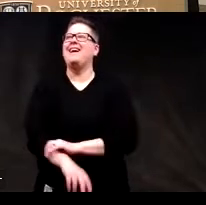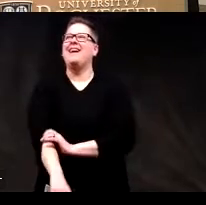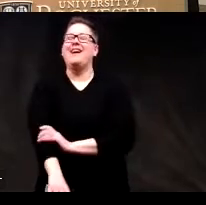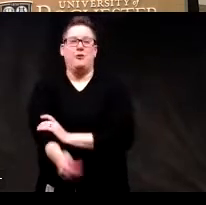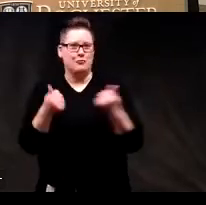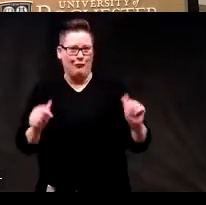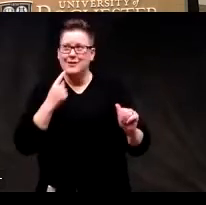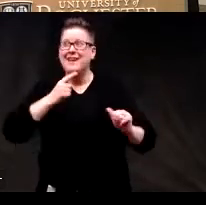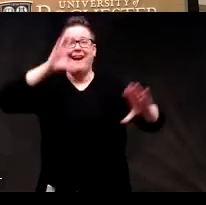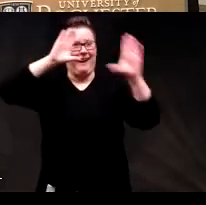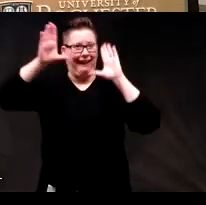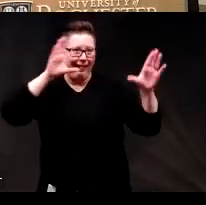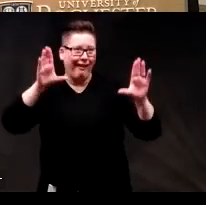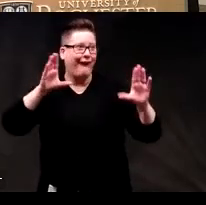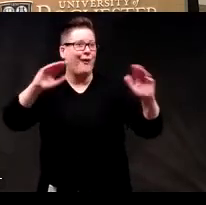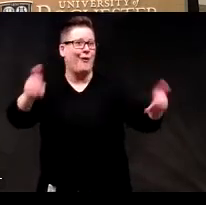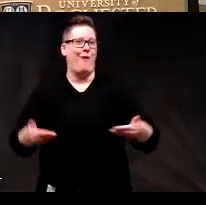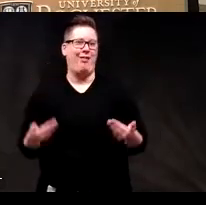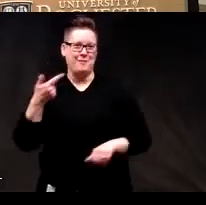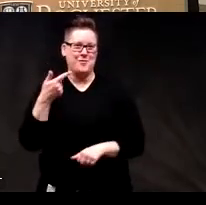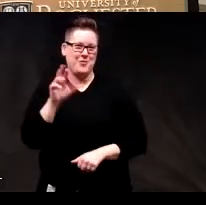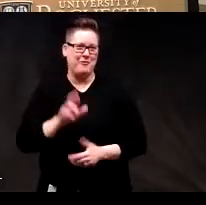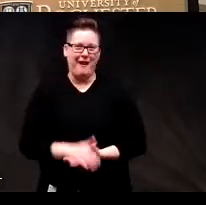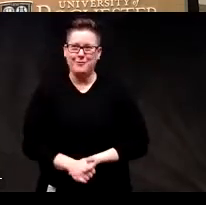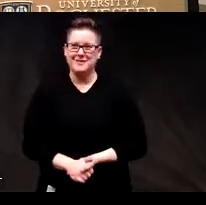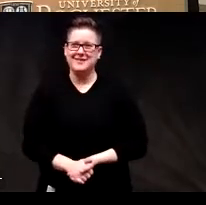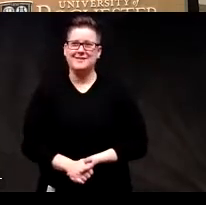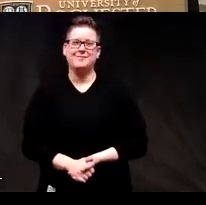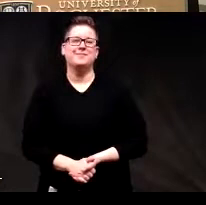Hello, everybody, and welcome to Grand Rounds.